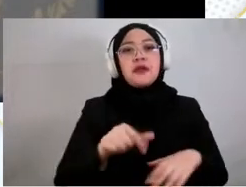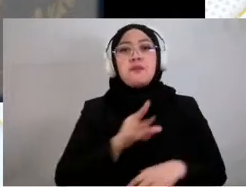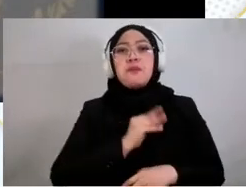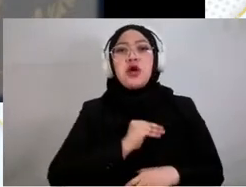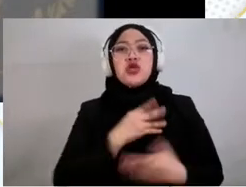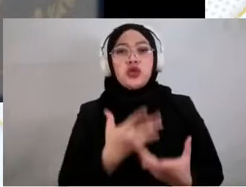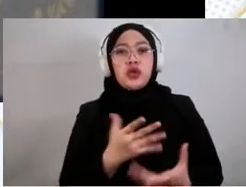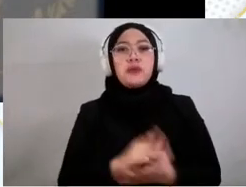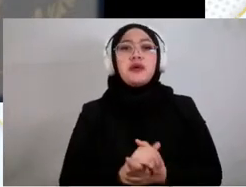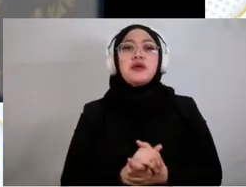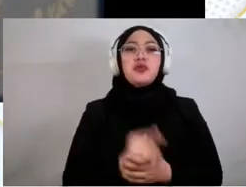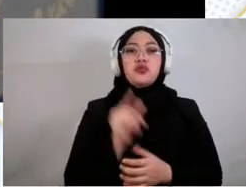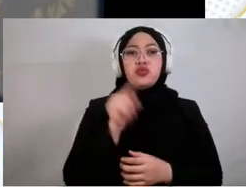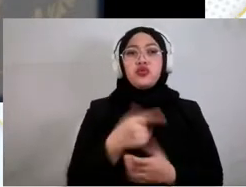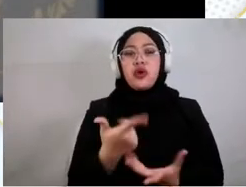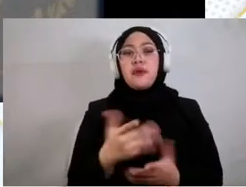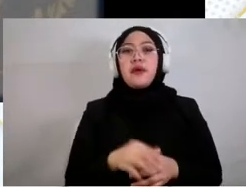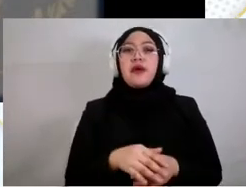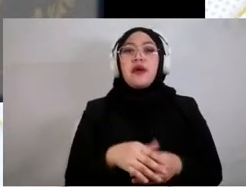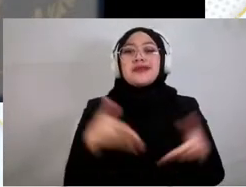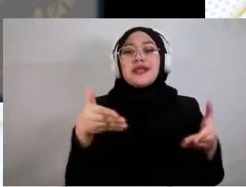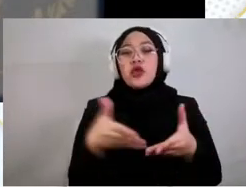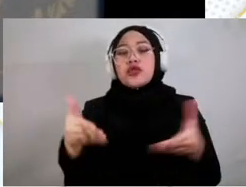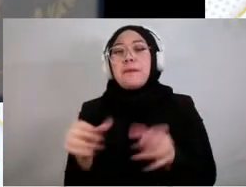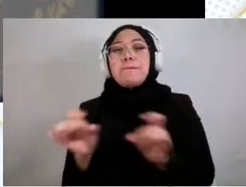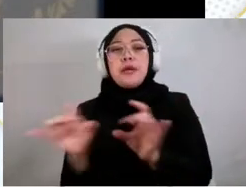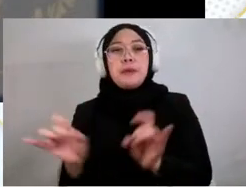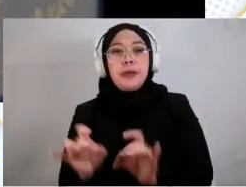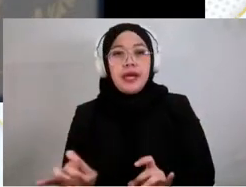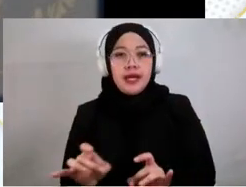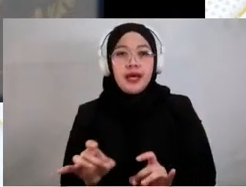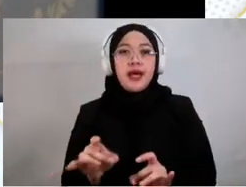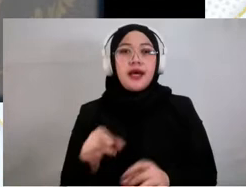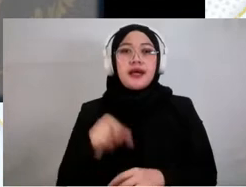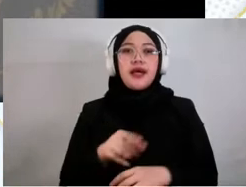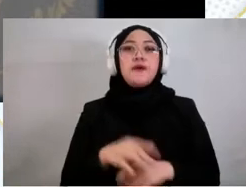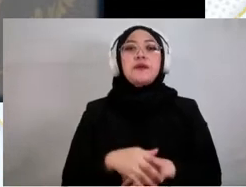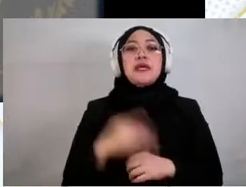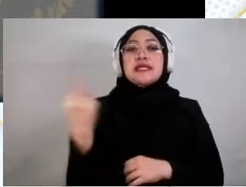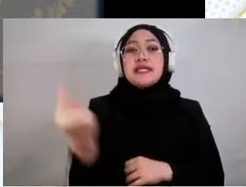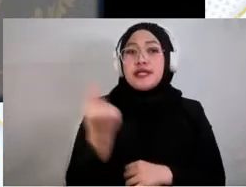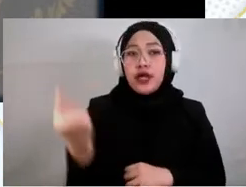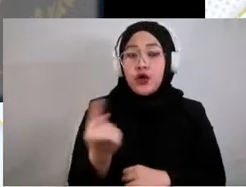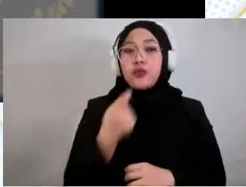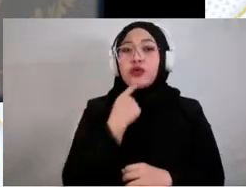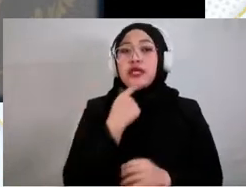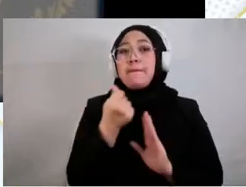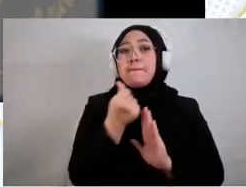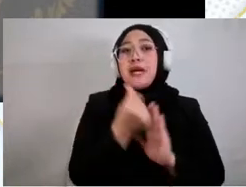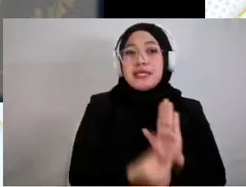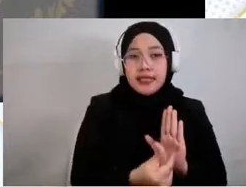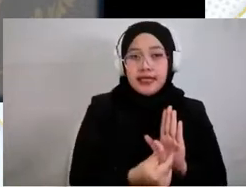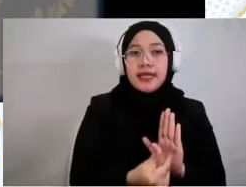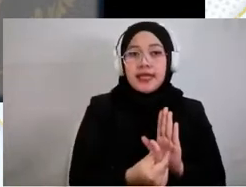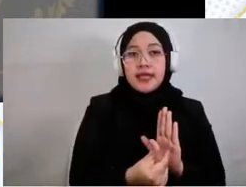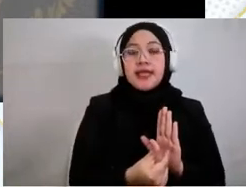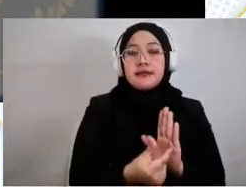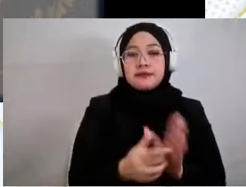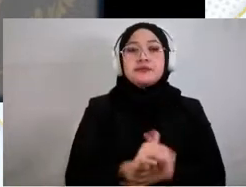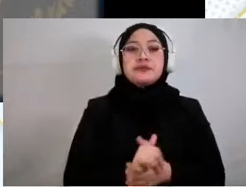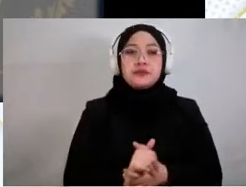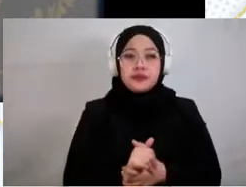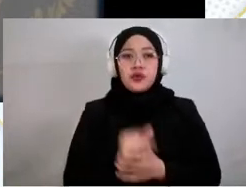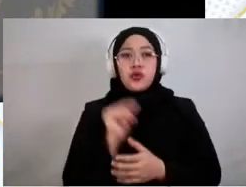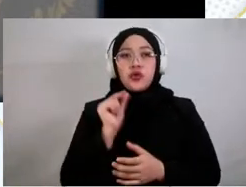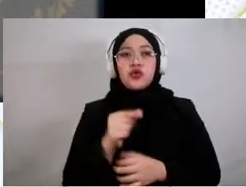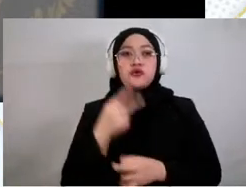proper readiness to defense sector. This implies that the general defense budget we're also more proficient for